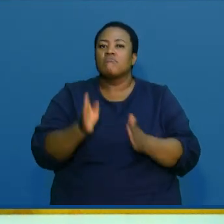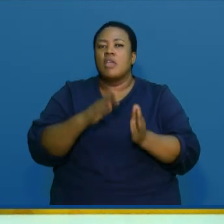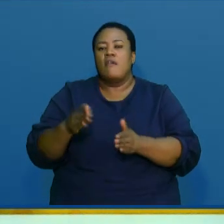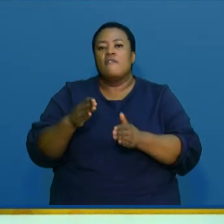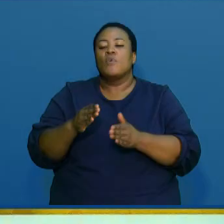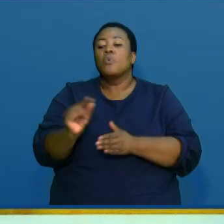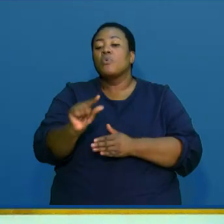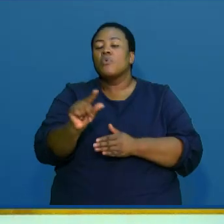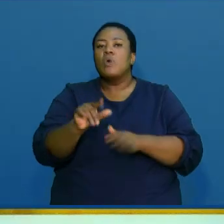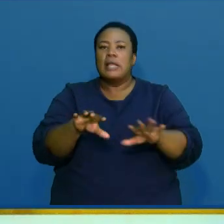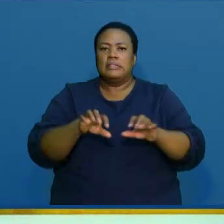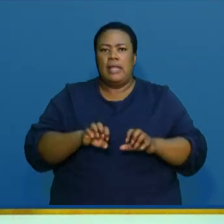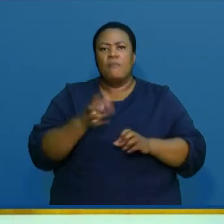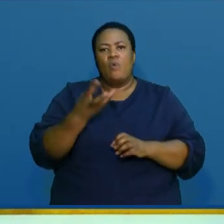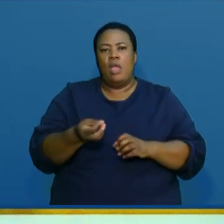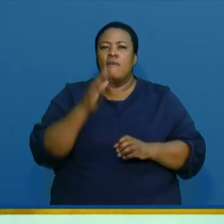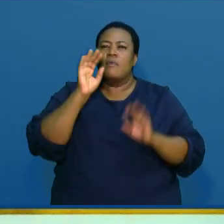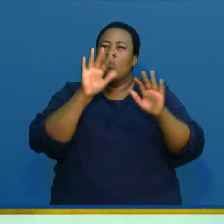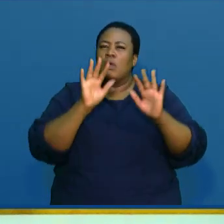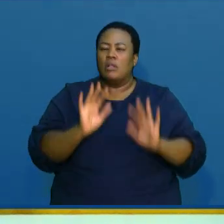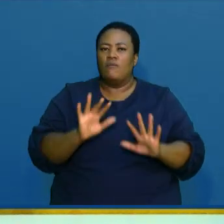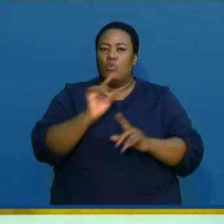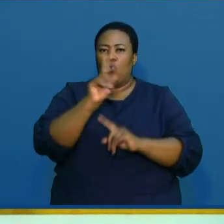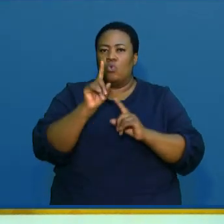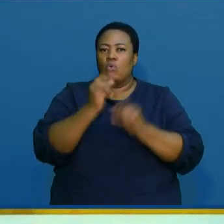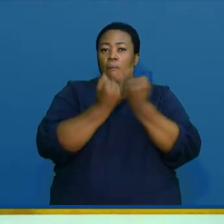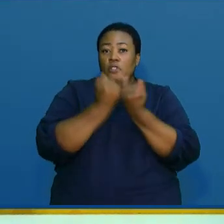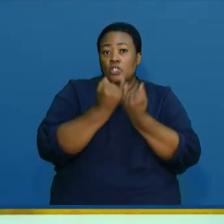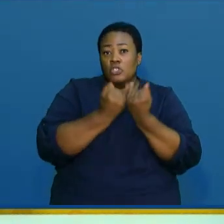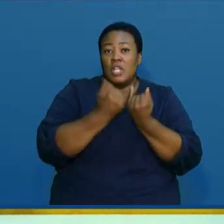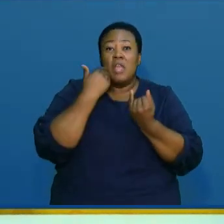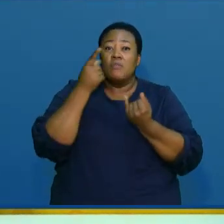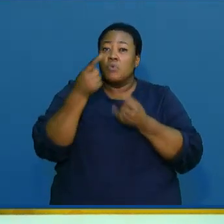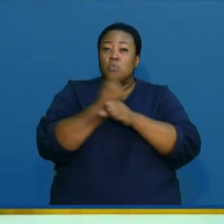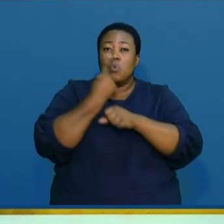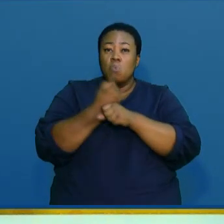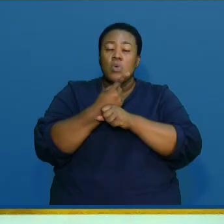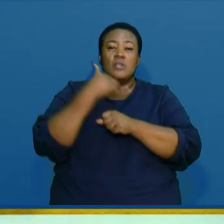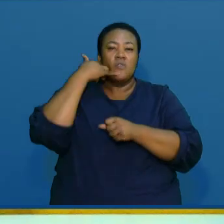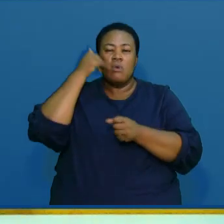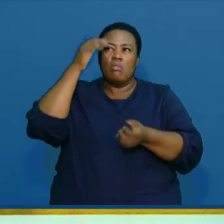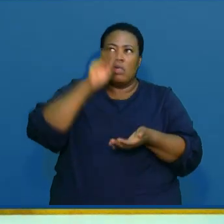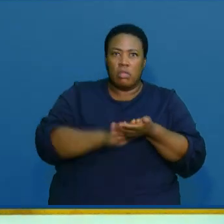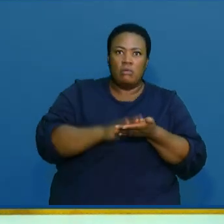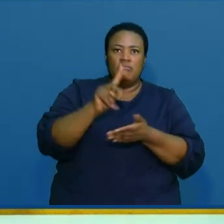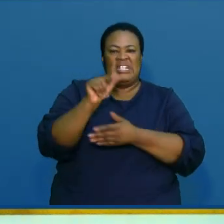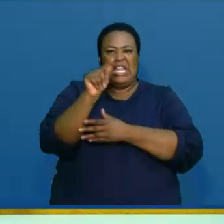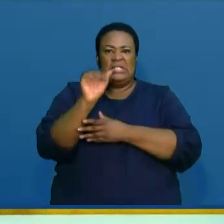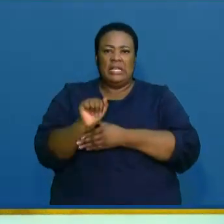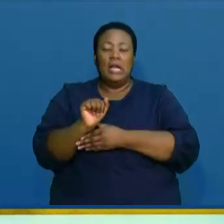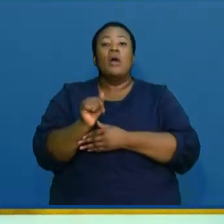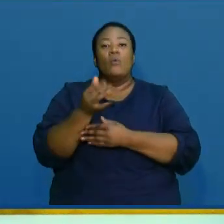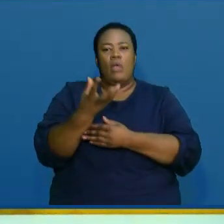guys, we've got a great competition for you. If you're constantly running out of data, then this is just for you. Woza Matrix is bringing you